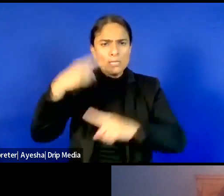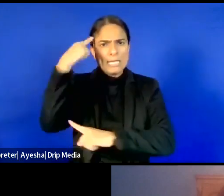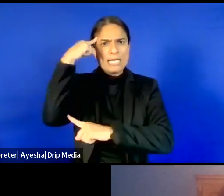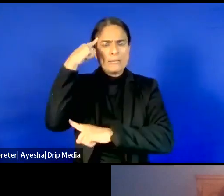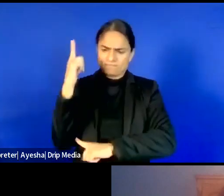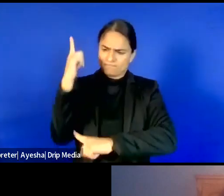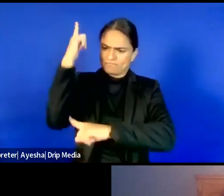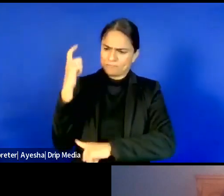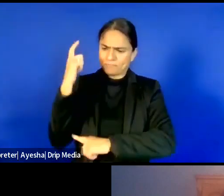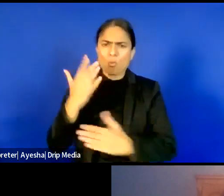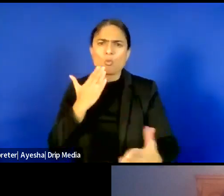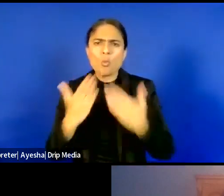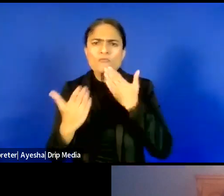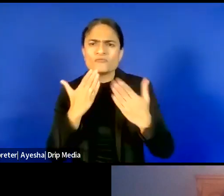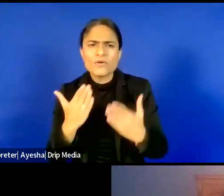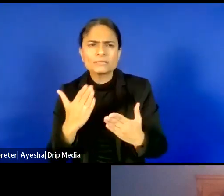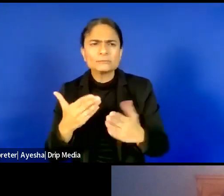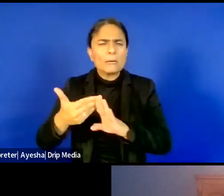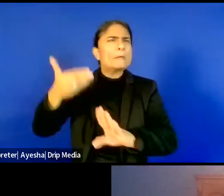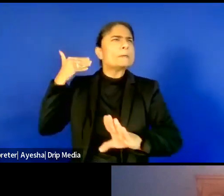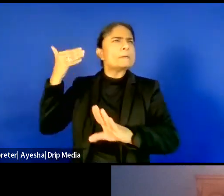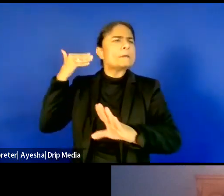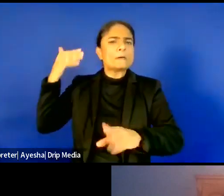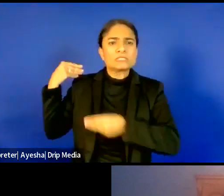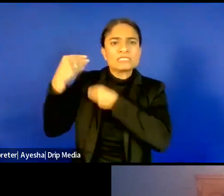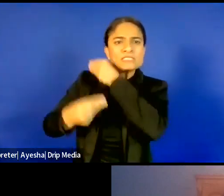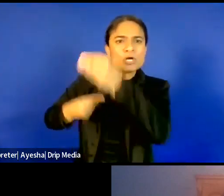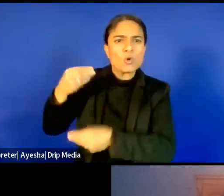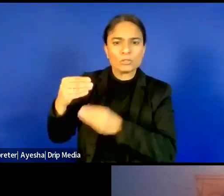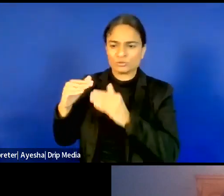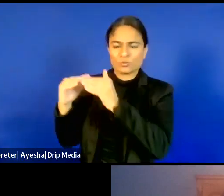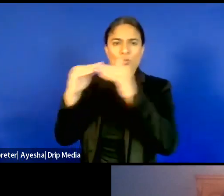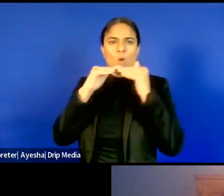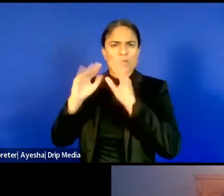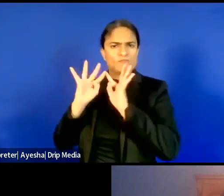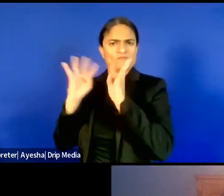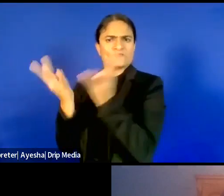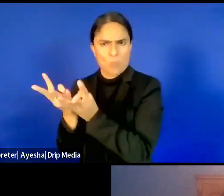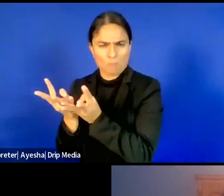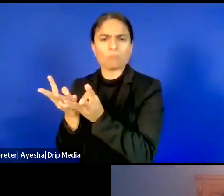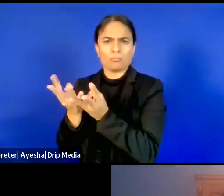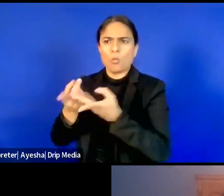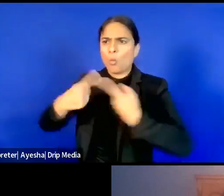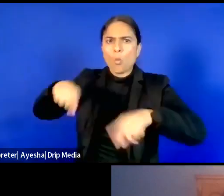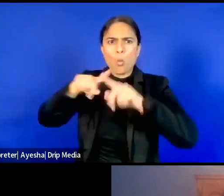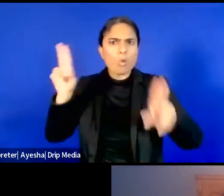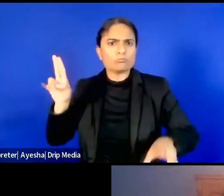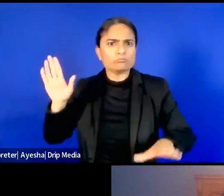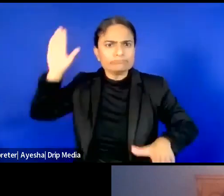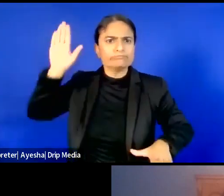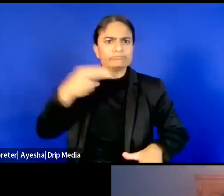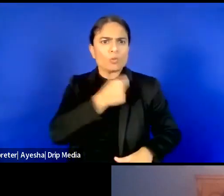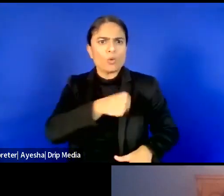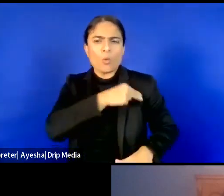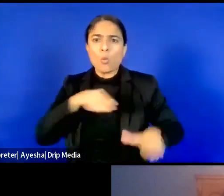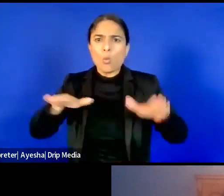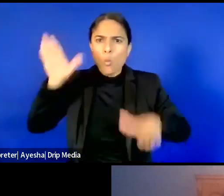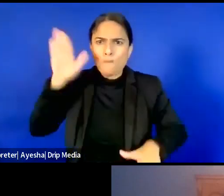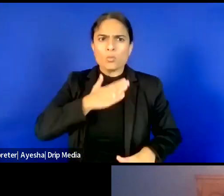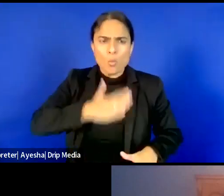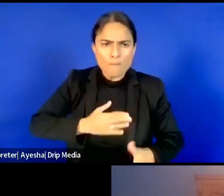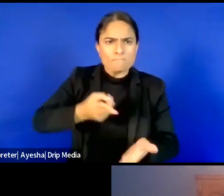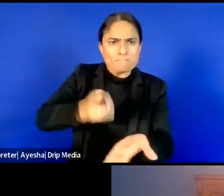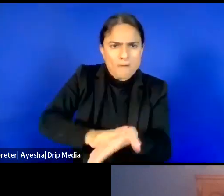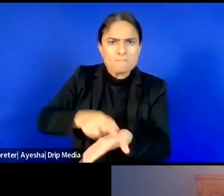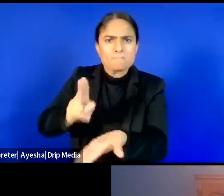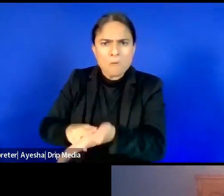made. And it was really very easy for us to know what our priorities should be around the conference. We